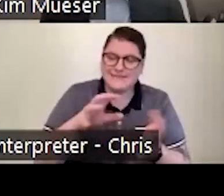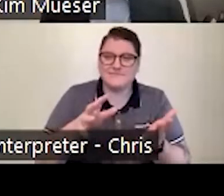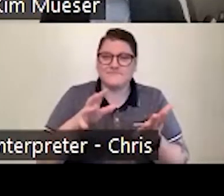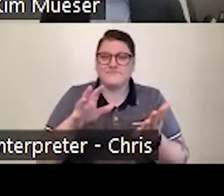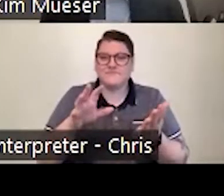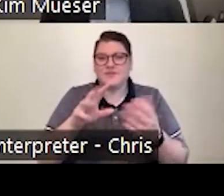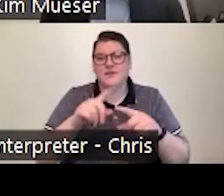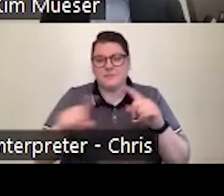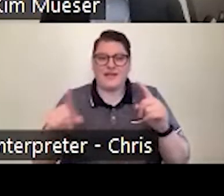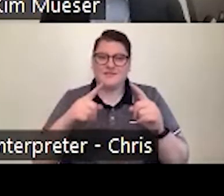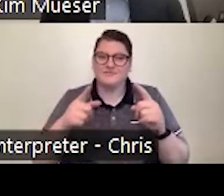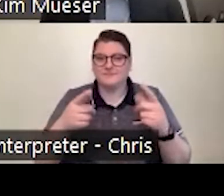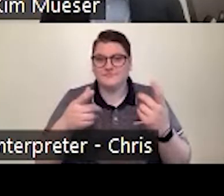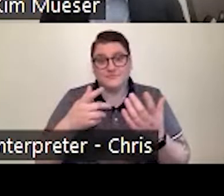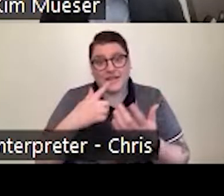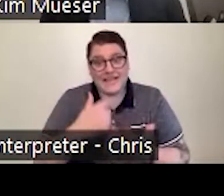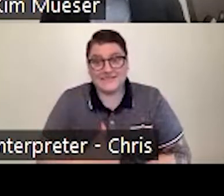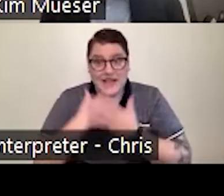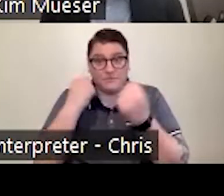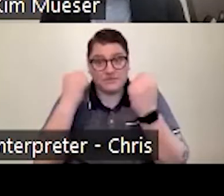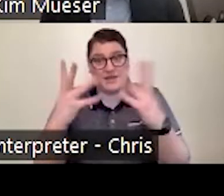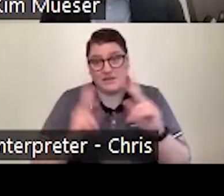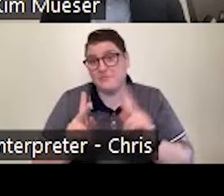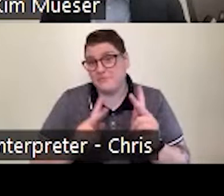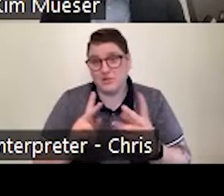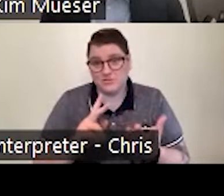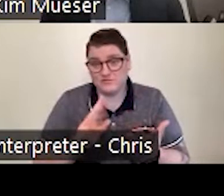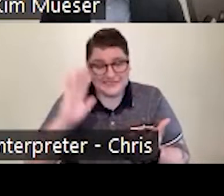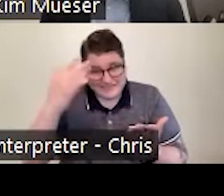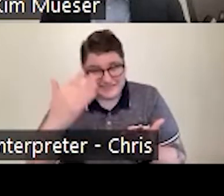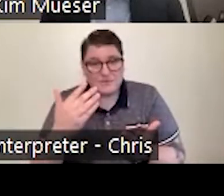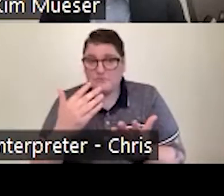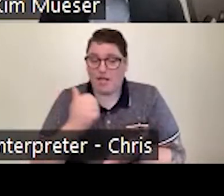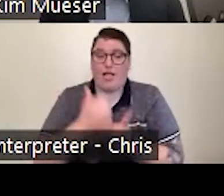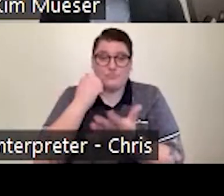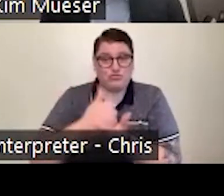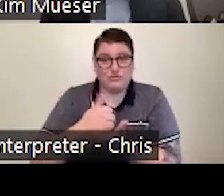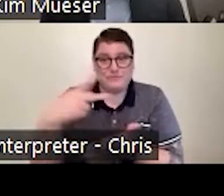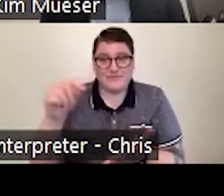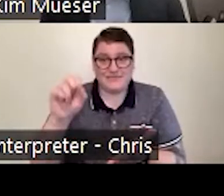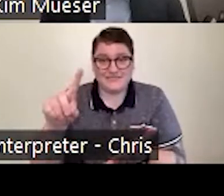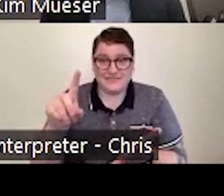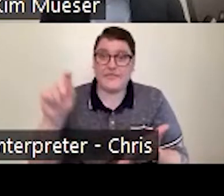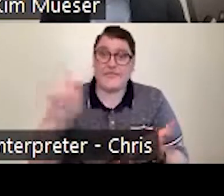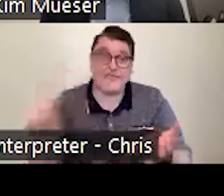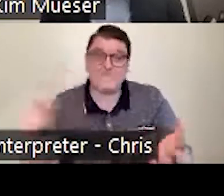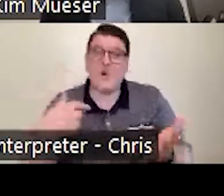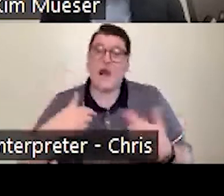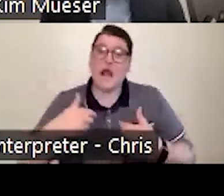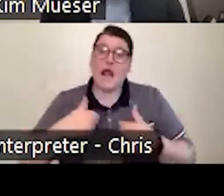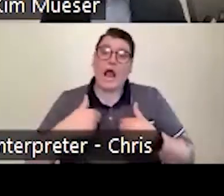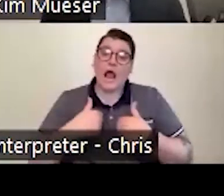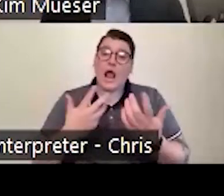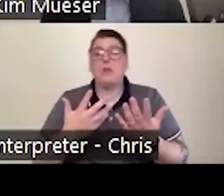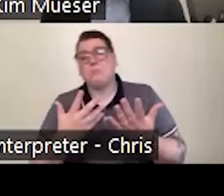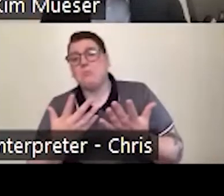credit, it's brought a fair number of people into treatment for dealing with their PTSD. And therefore, I am less hostile to it than